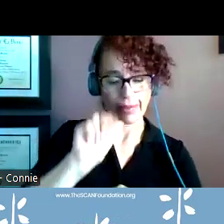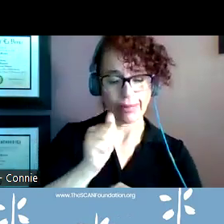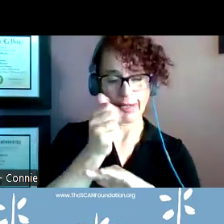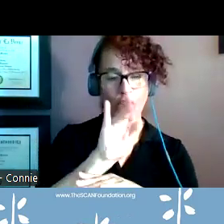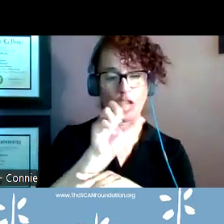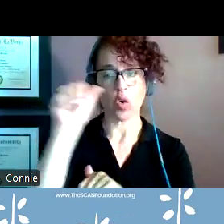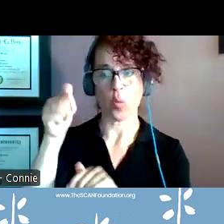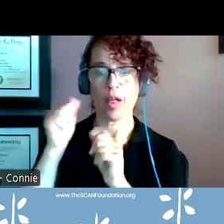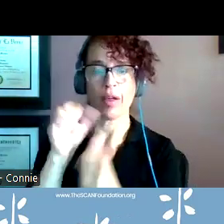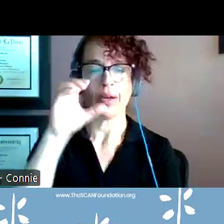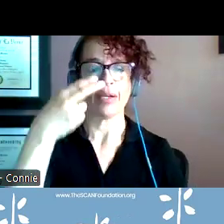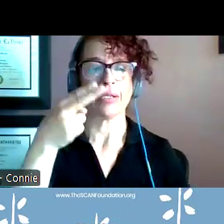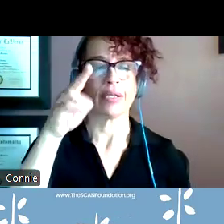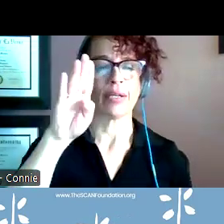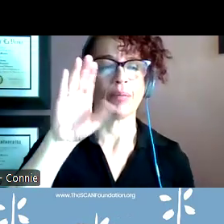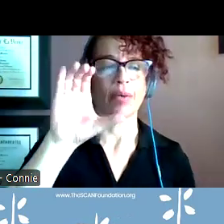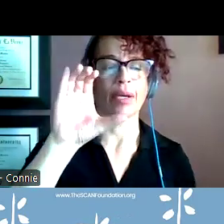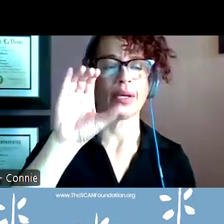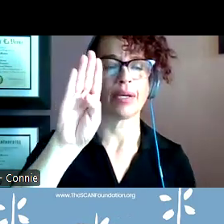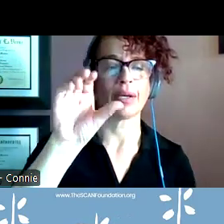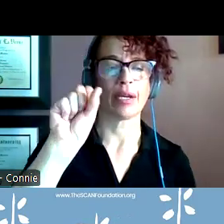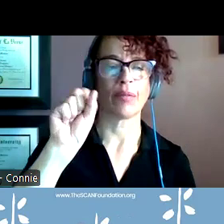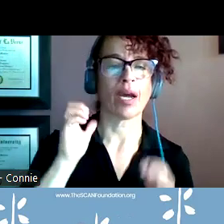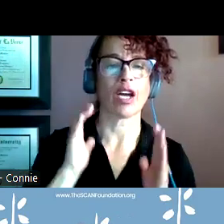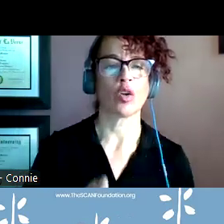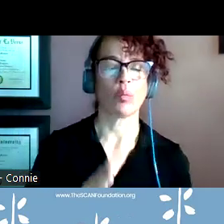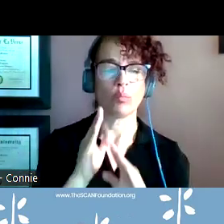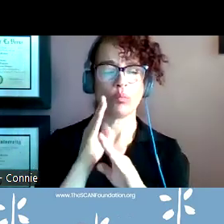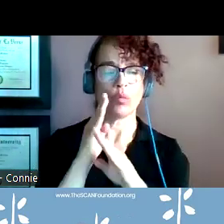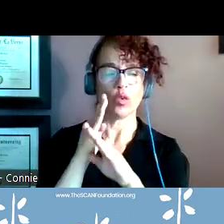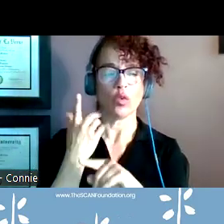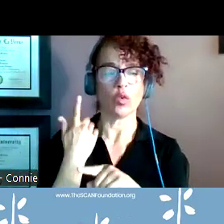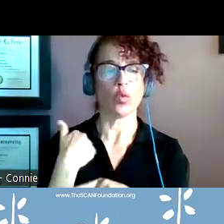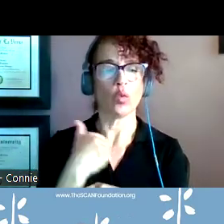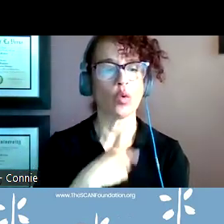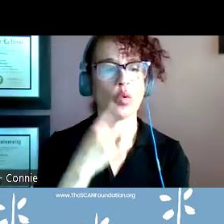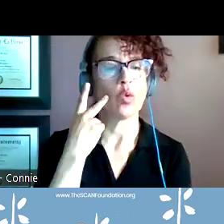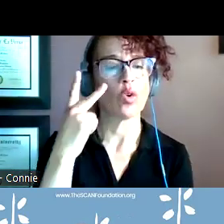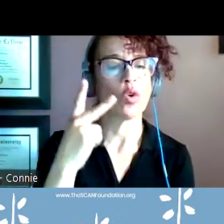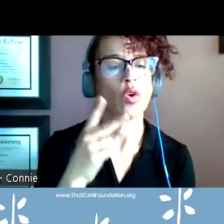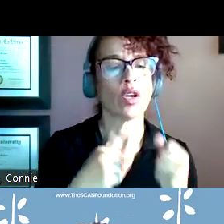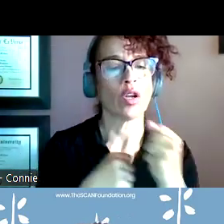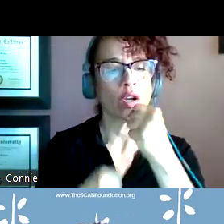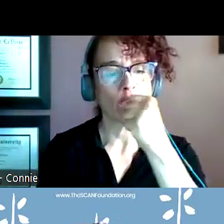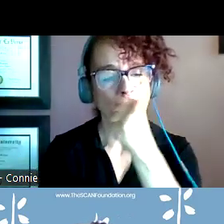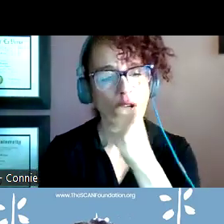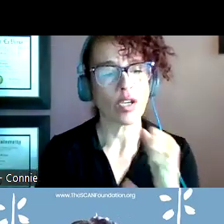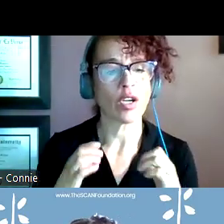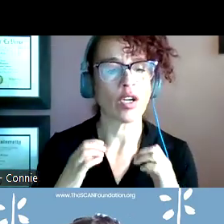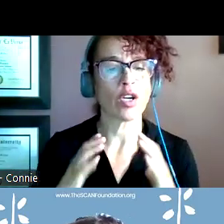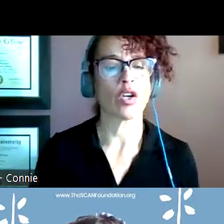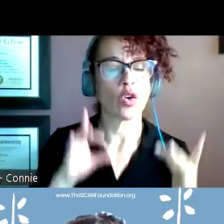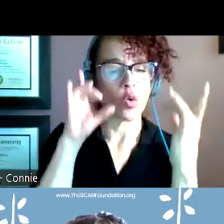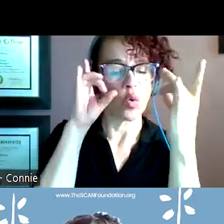other HCBS consumer protections. We also have to implement a structure for a consumer feedback loop